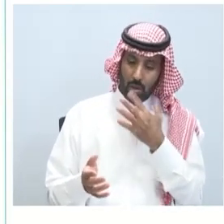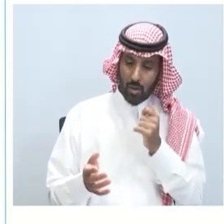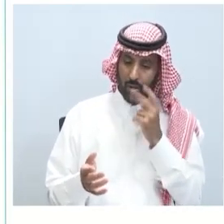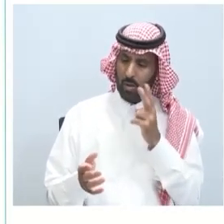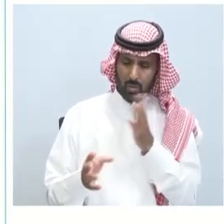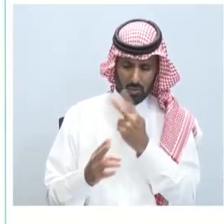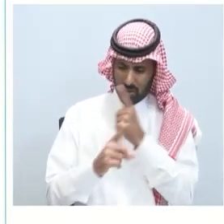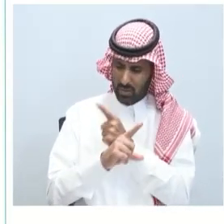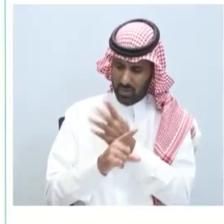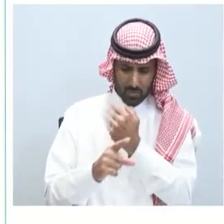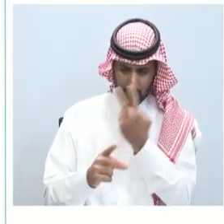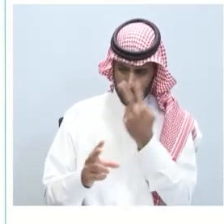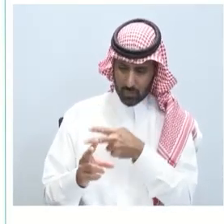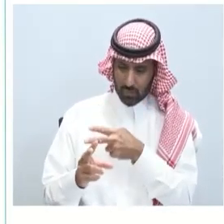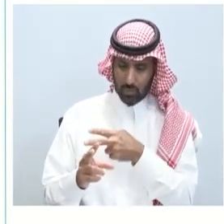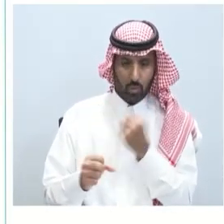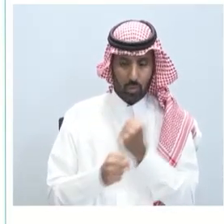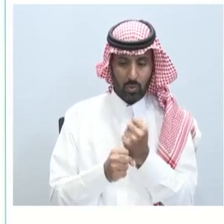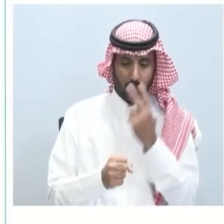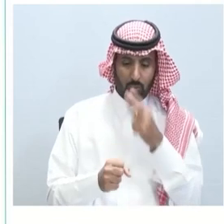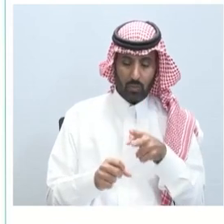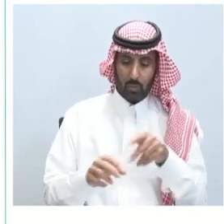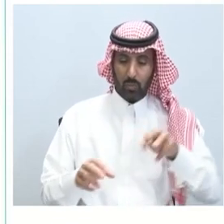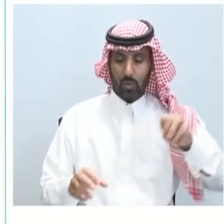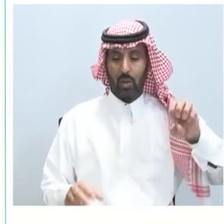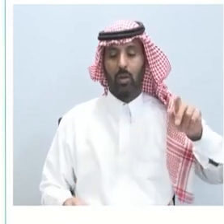teacher wouldn't see. What would you do if you were Mike?